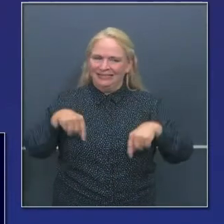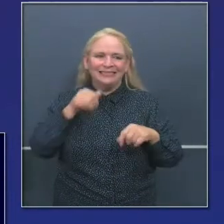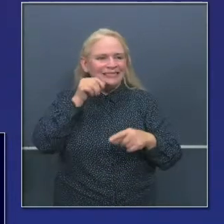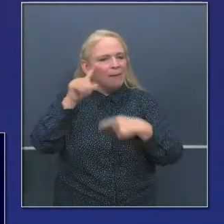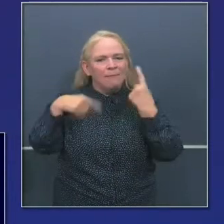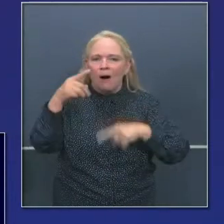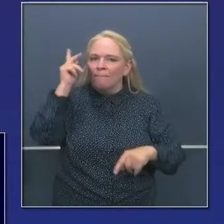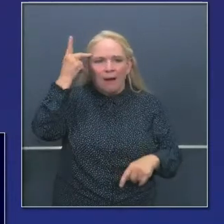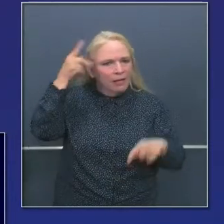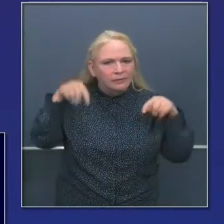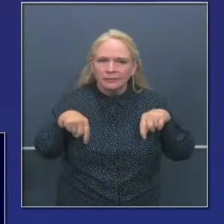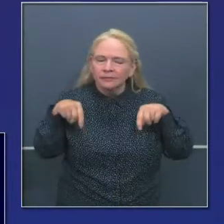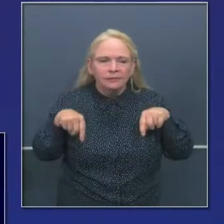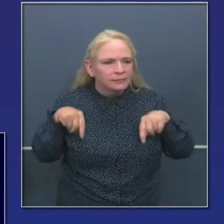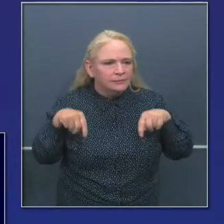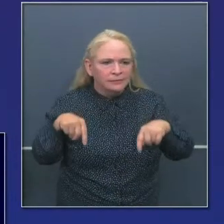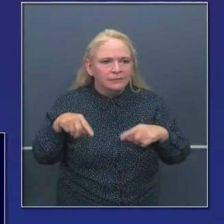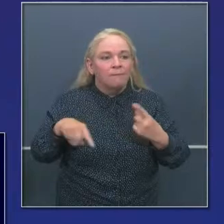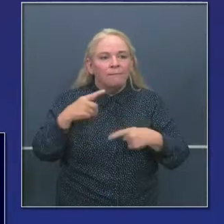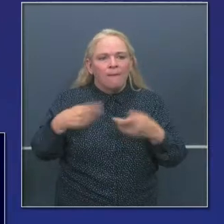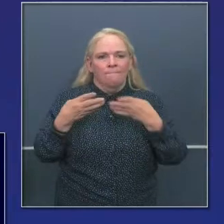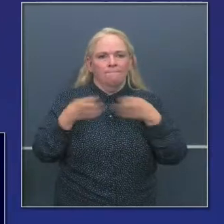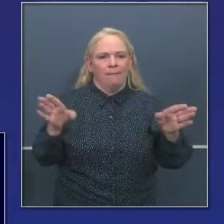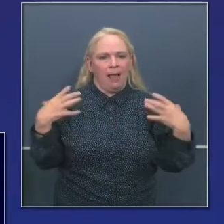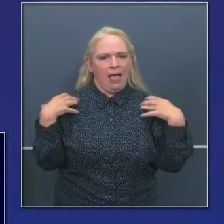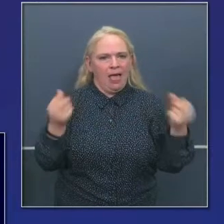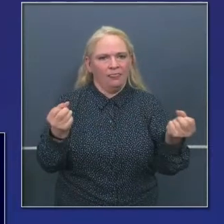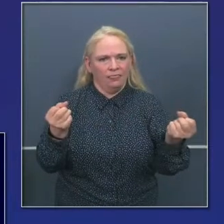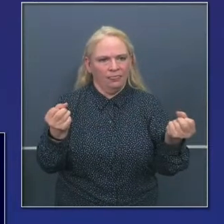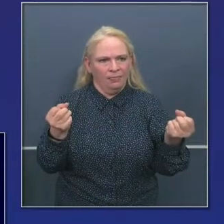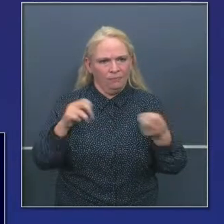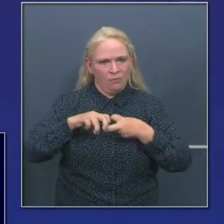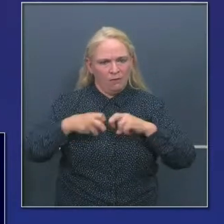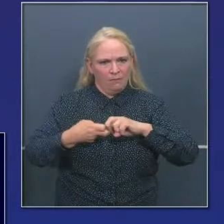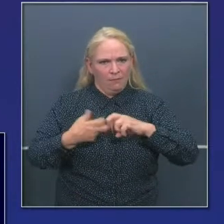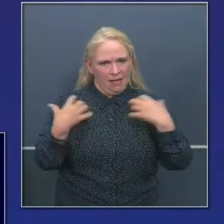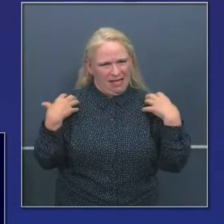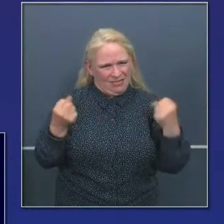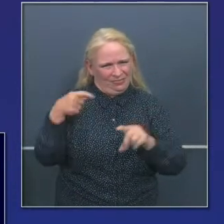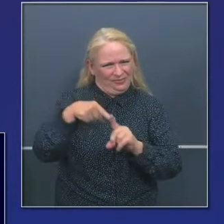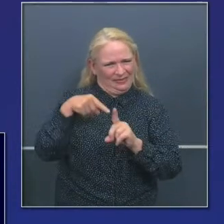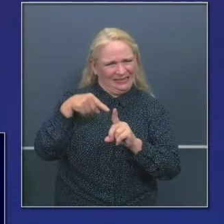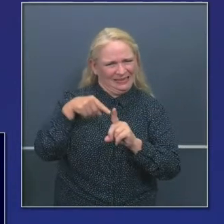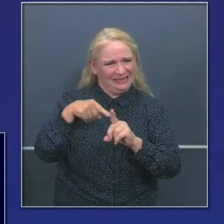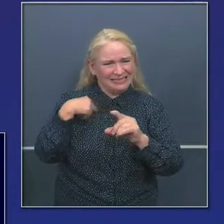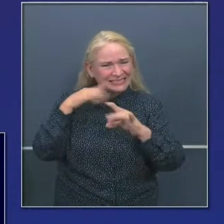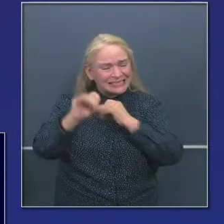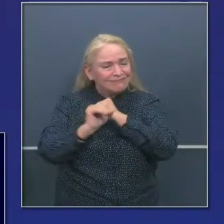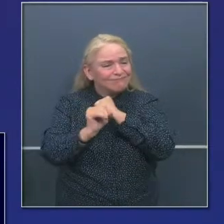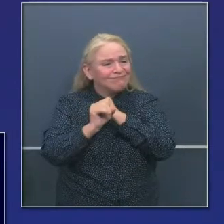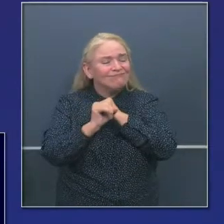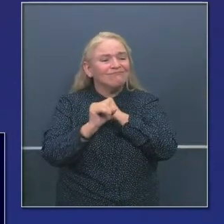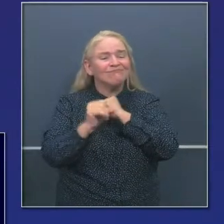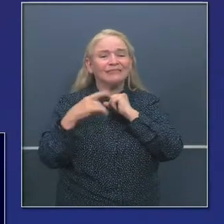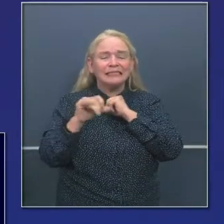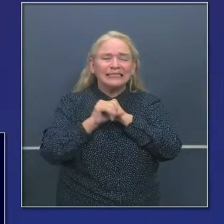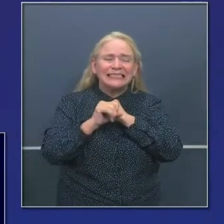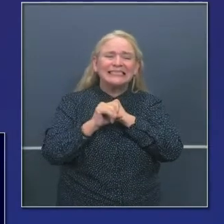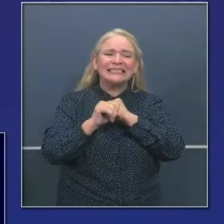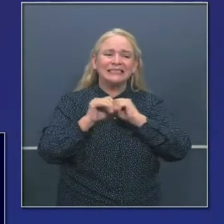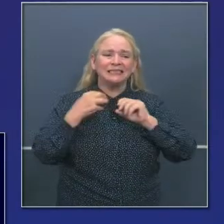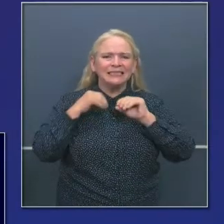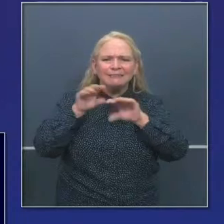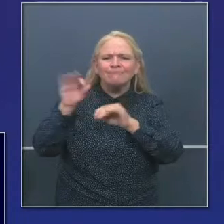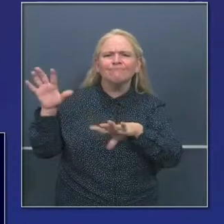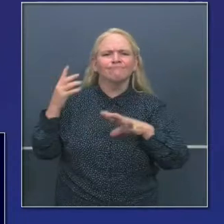not a political issue, this is a public health issue. We did PSAs that we put out in a very culturally competent way in